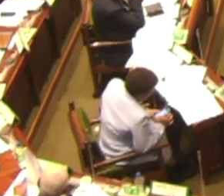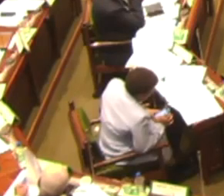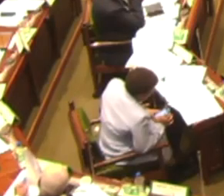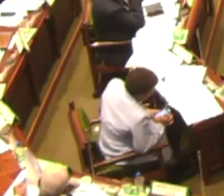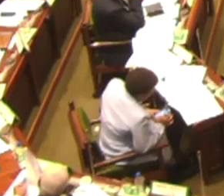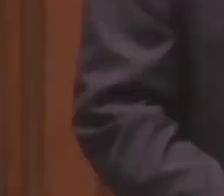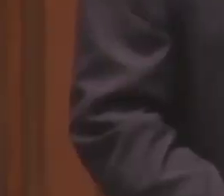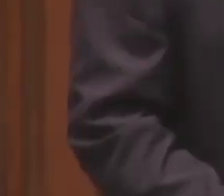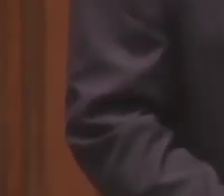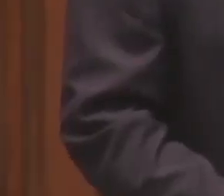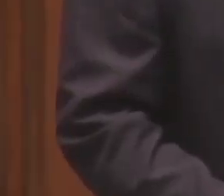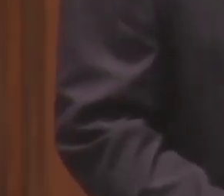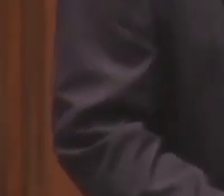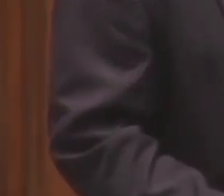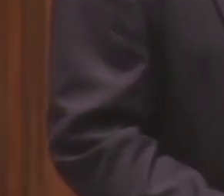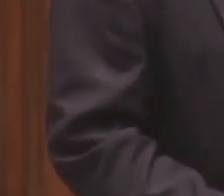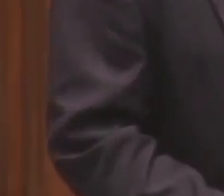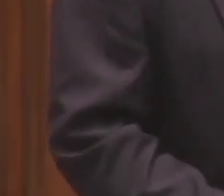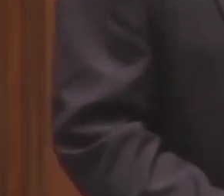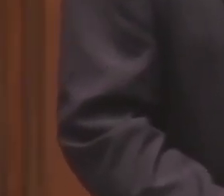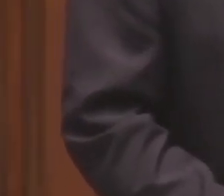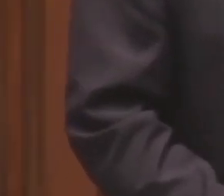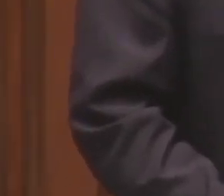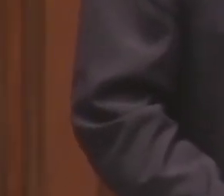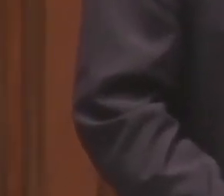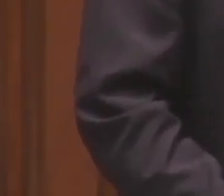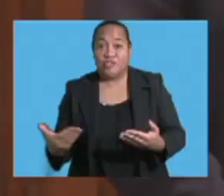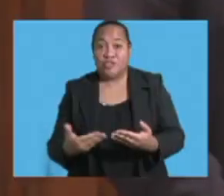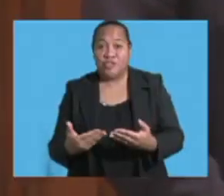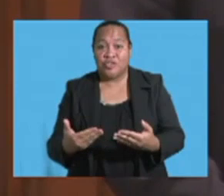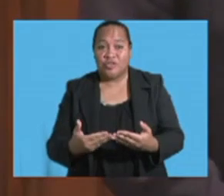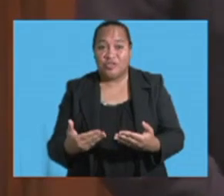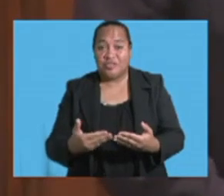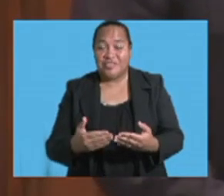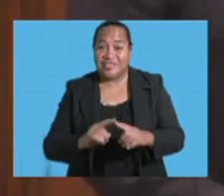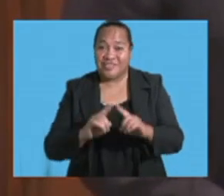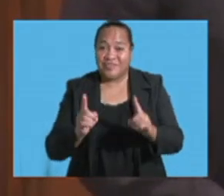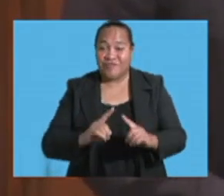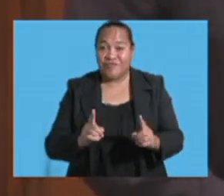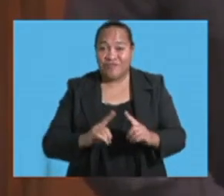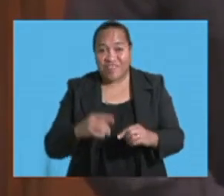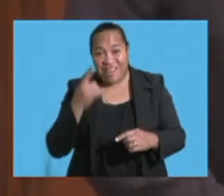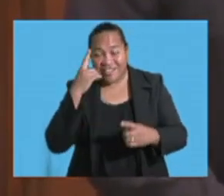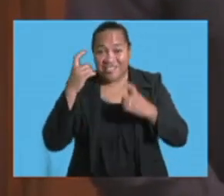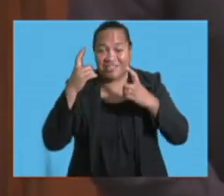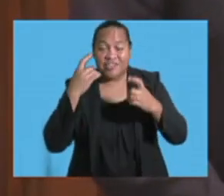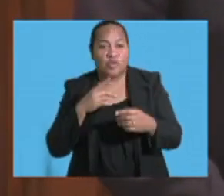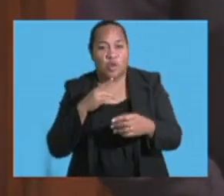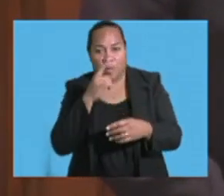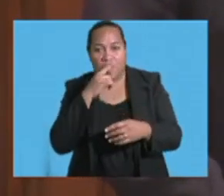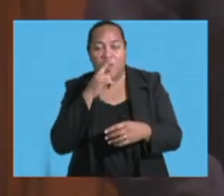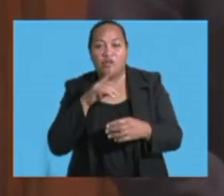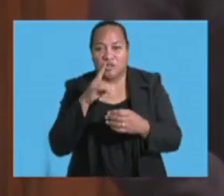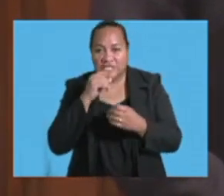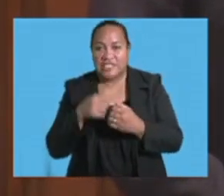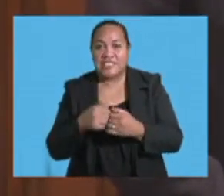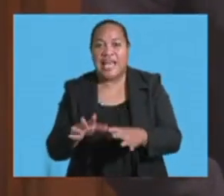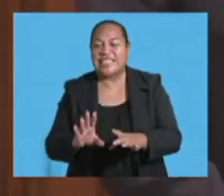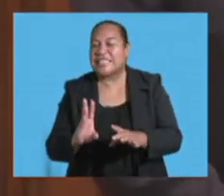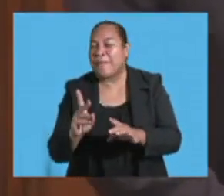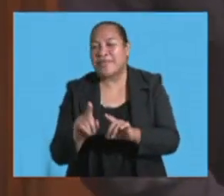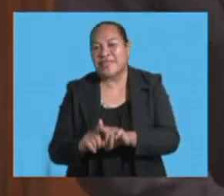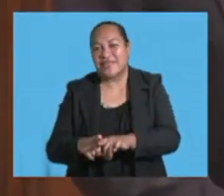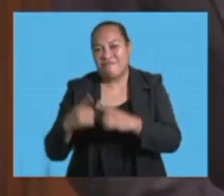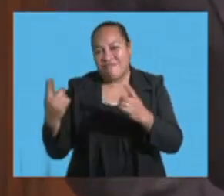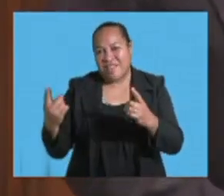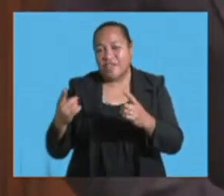etc., this government has introduced several initiatives for our people to start off something different, which